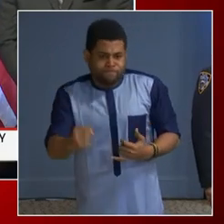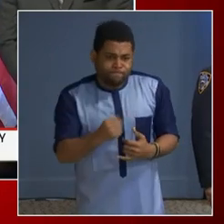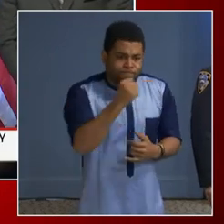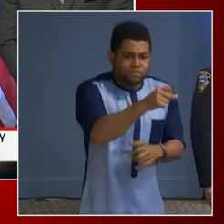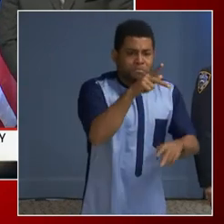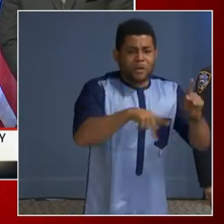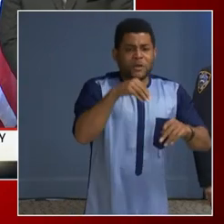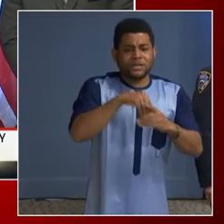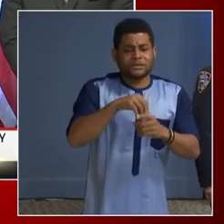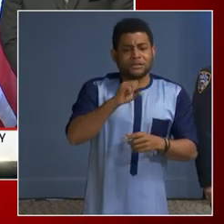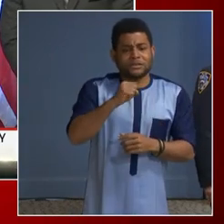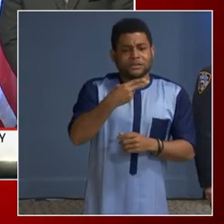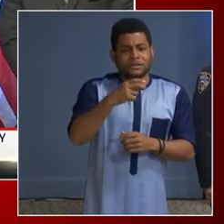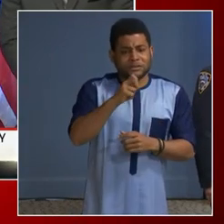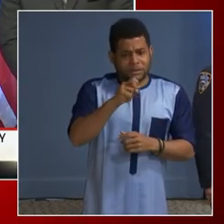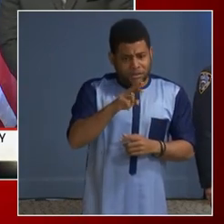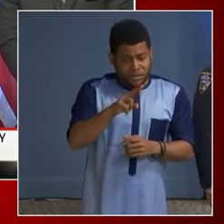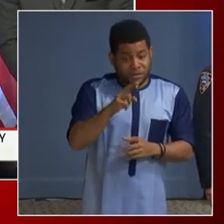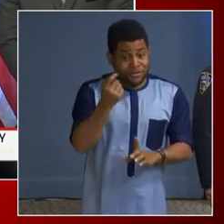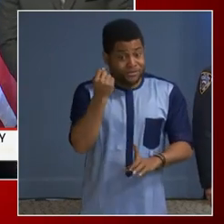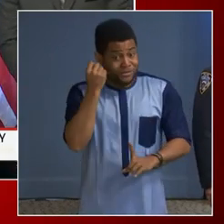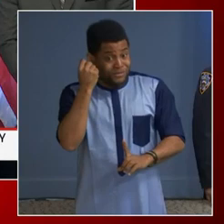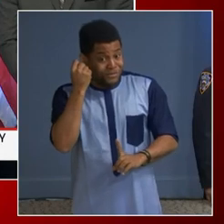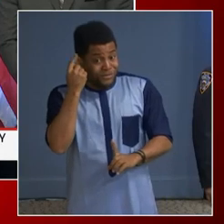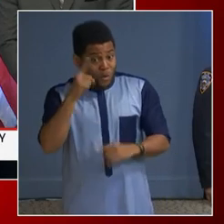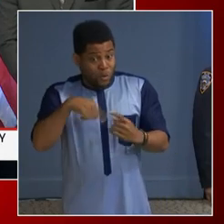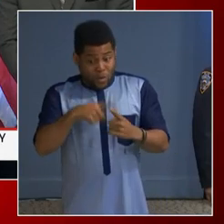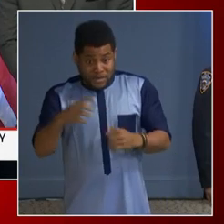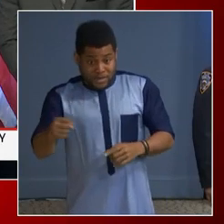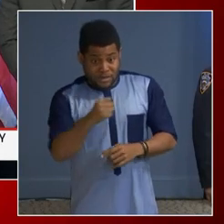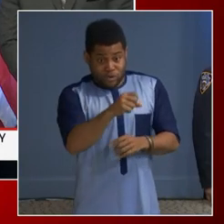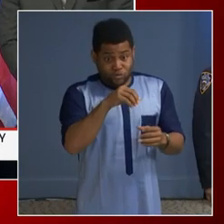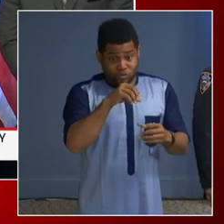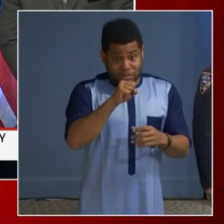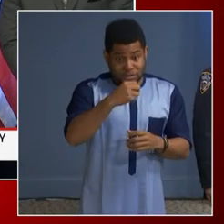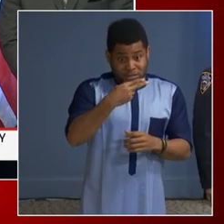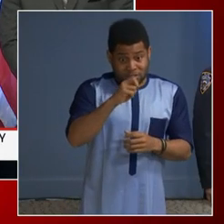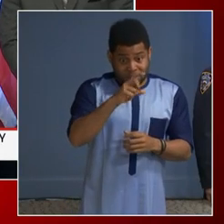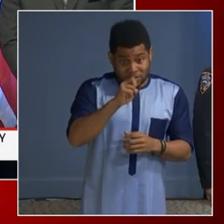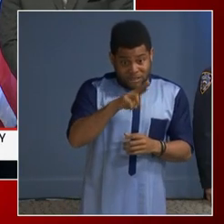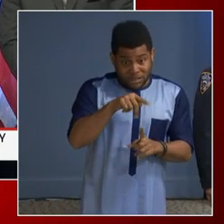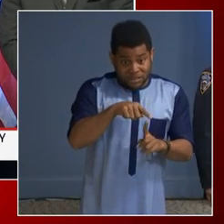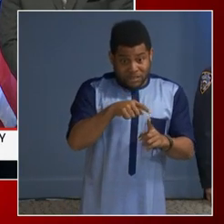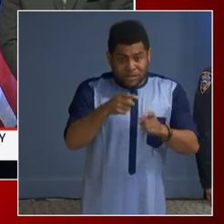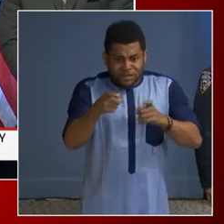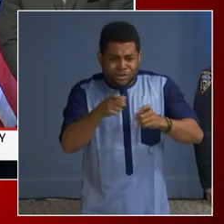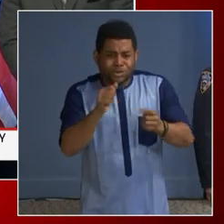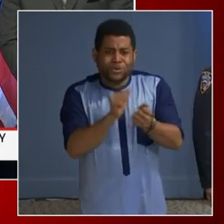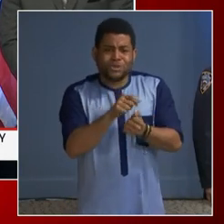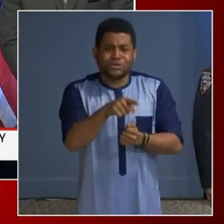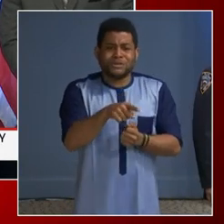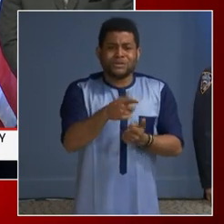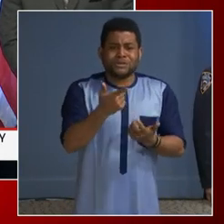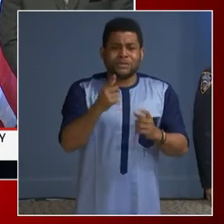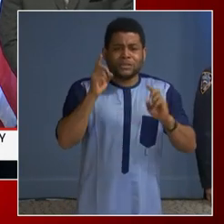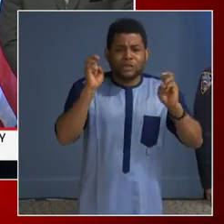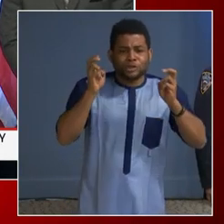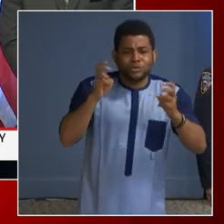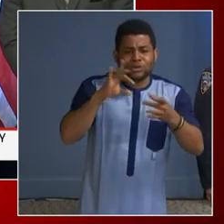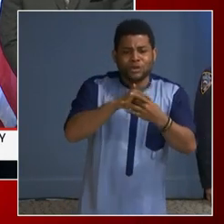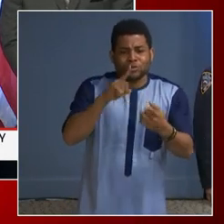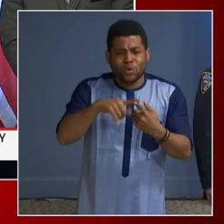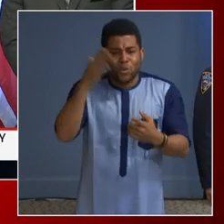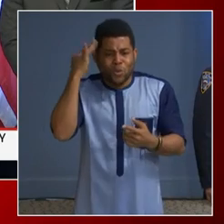get in shelter, they are succeeding. They're dealing with the issues that led them to tent encampments, and they are